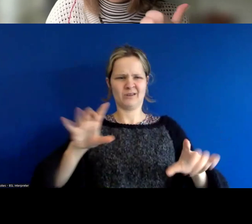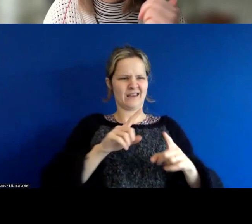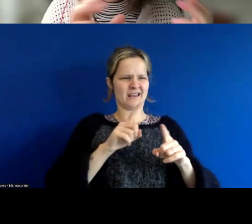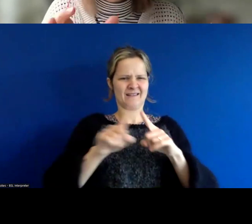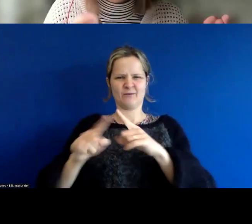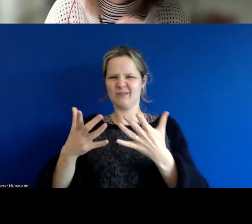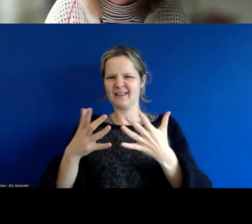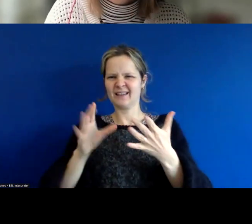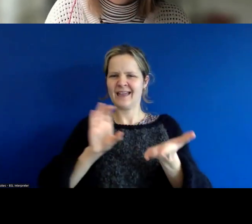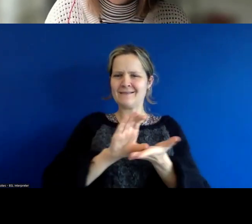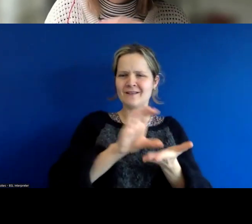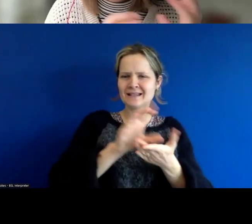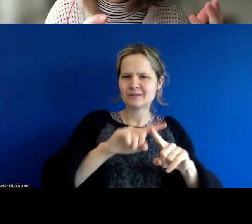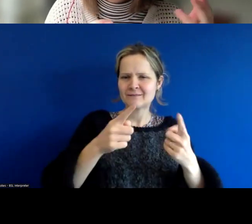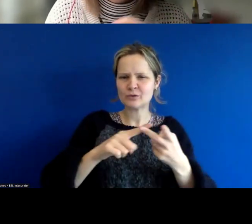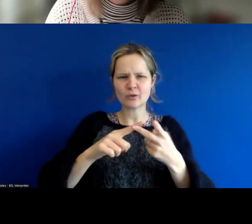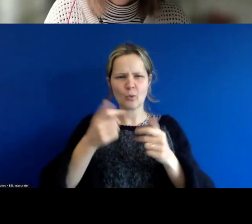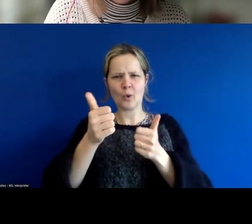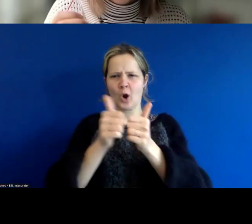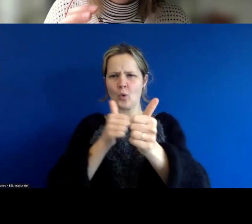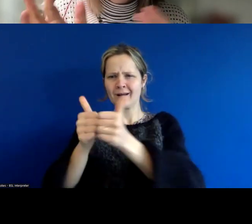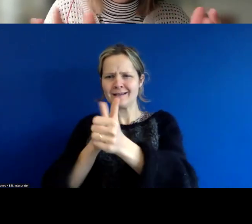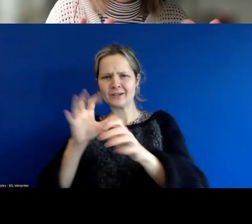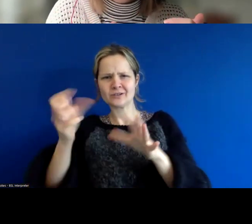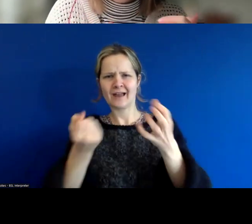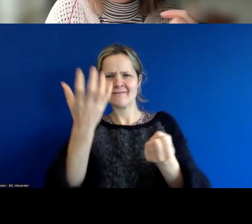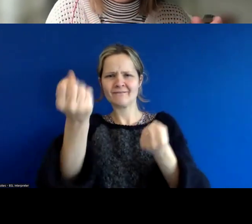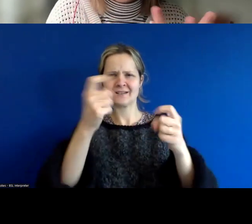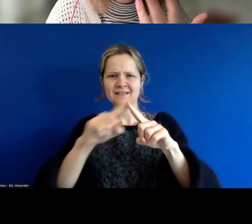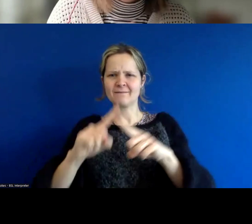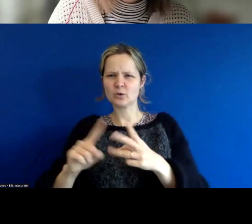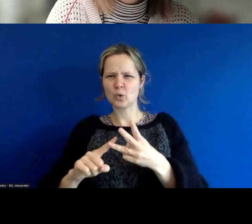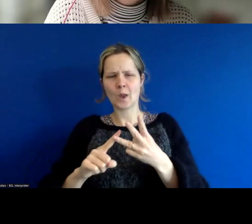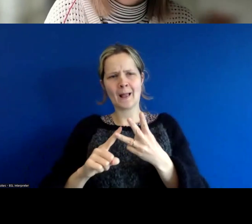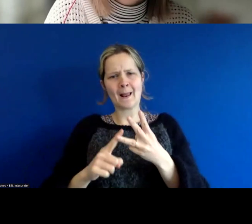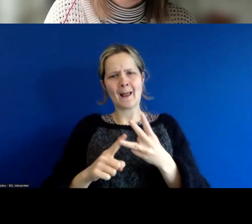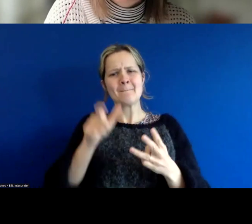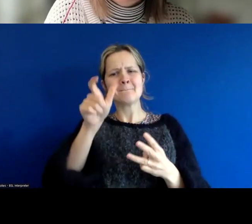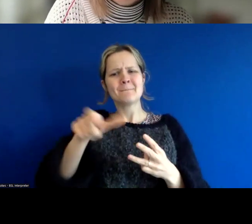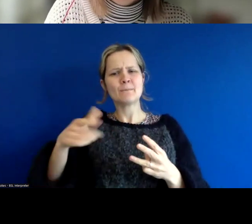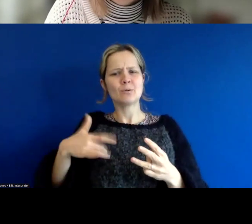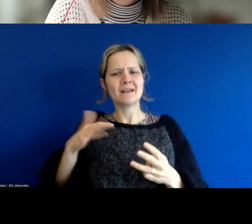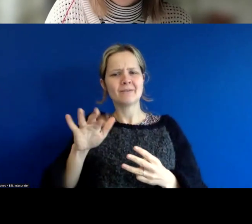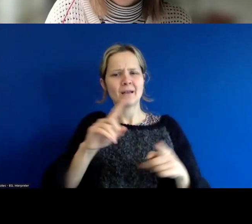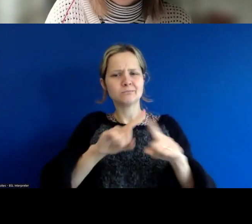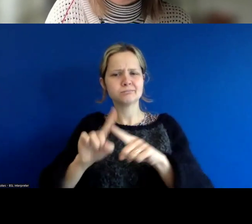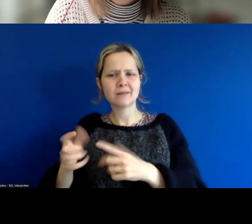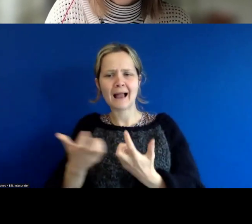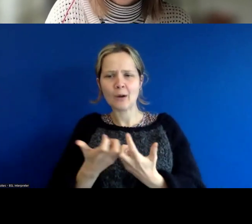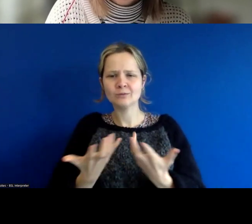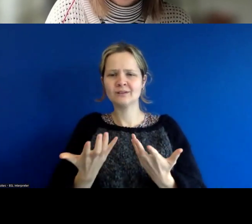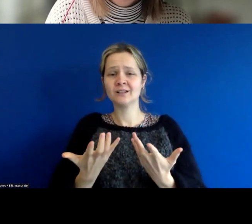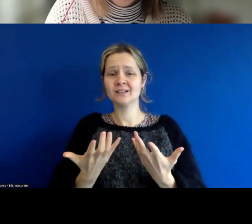investment, differences in the organisations, differences in the types of people that might live in an area, and you can start to use a dashboard to